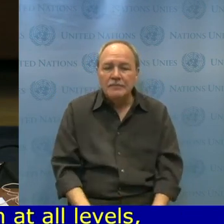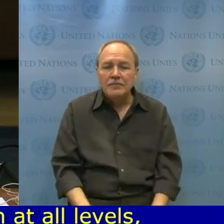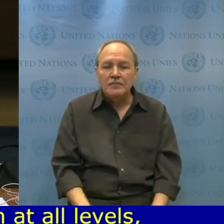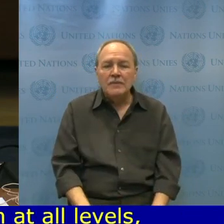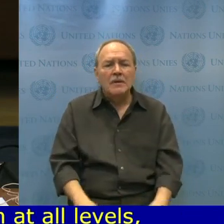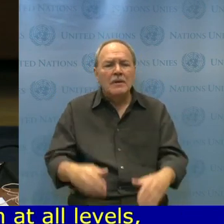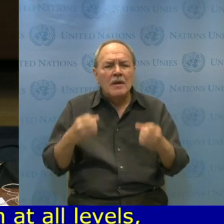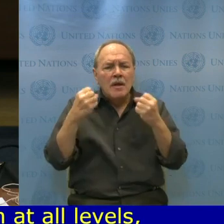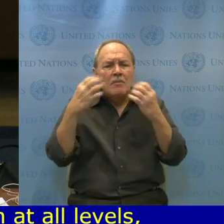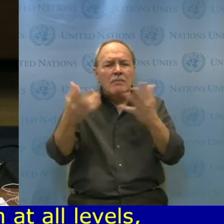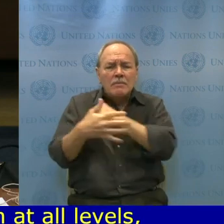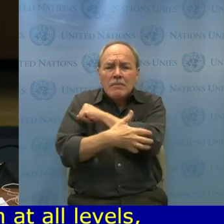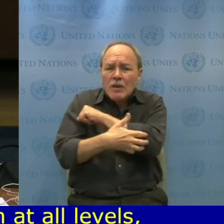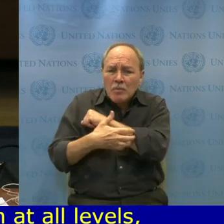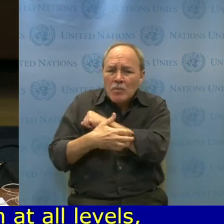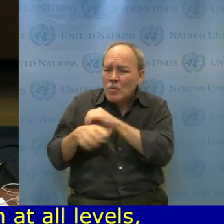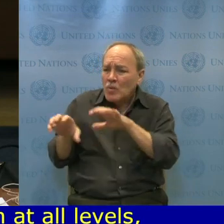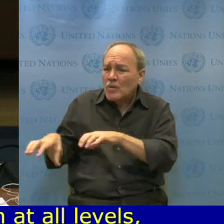countries,